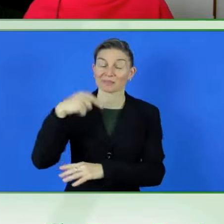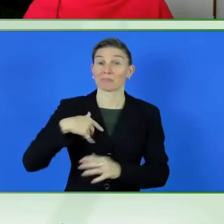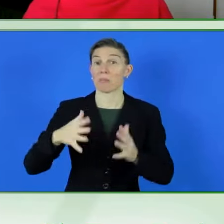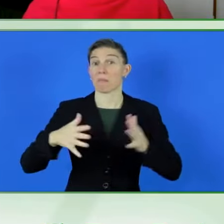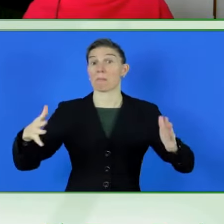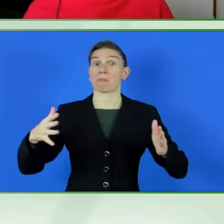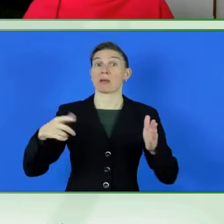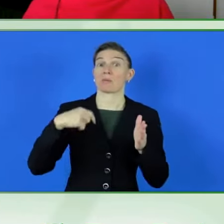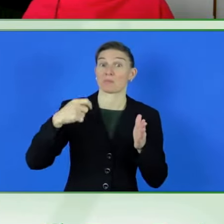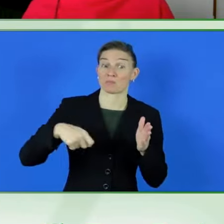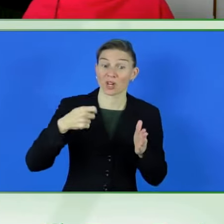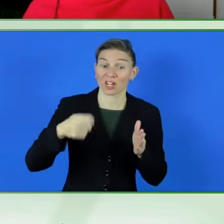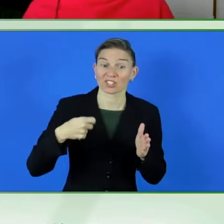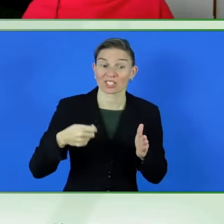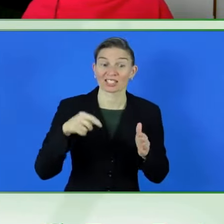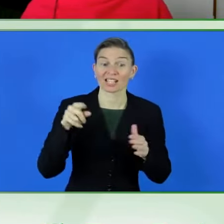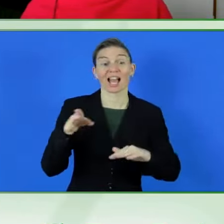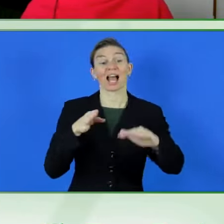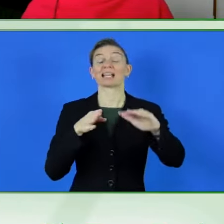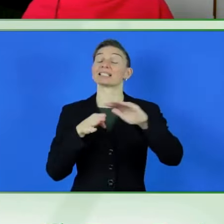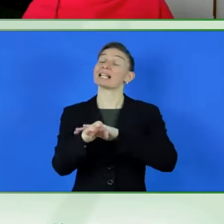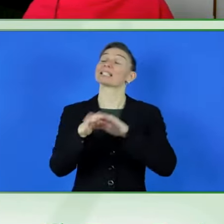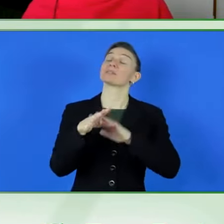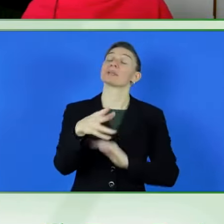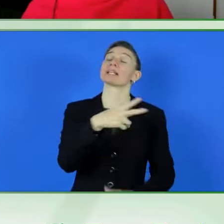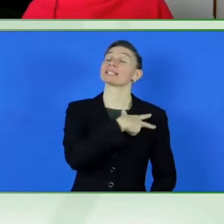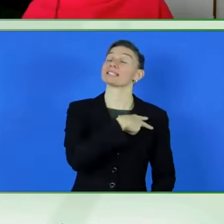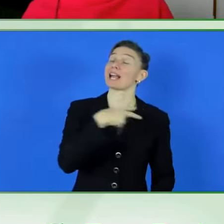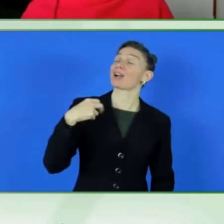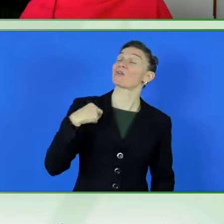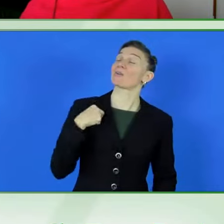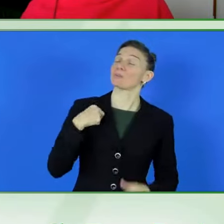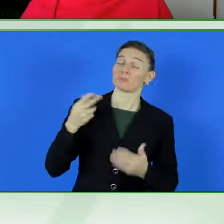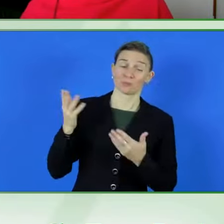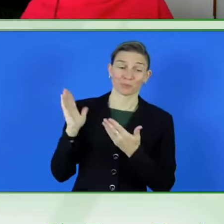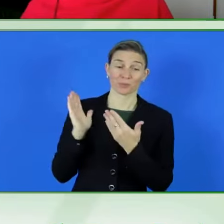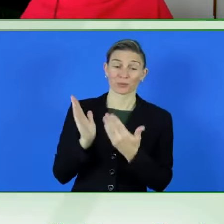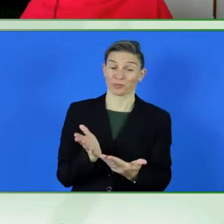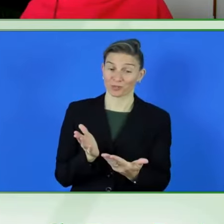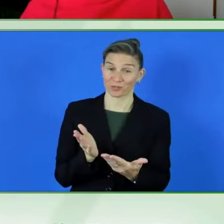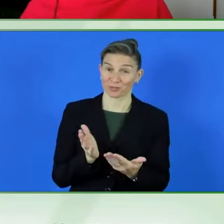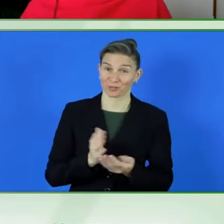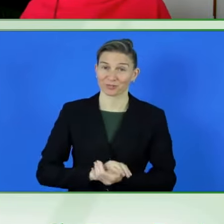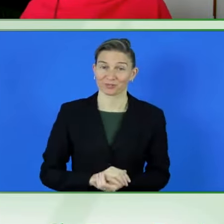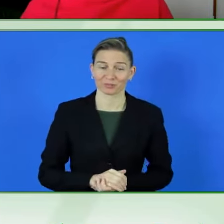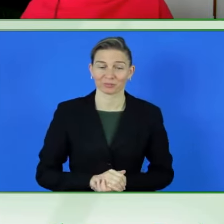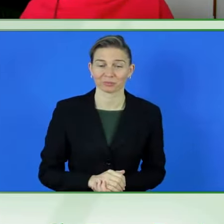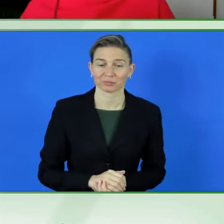Accessible Zagreb service. And thank you, Zero's